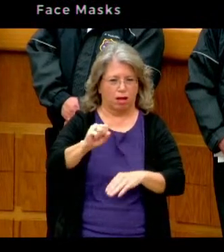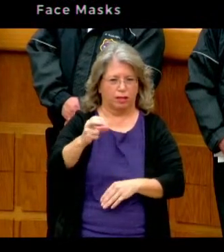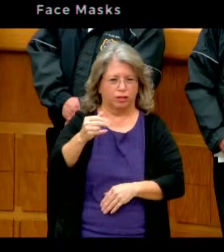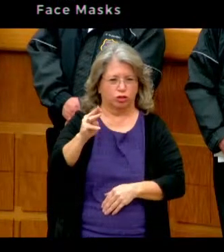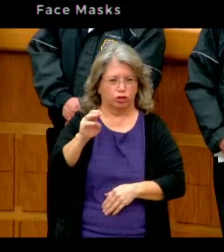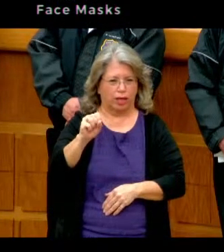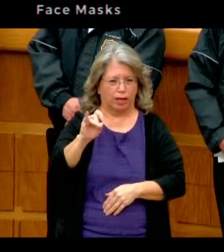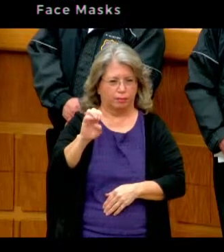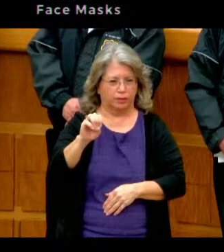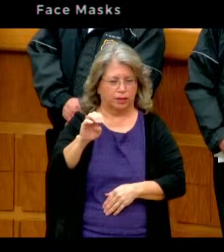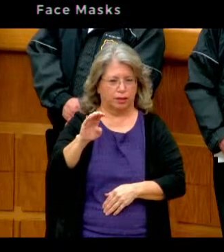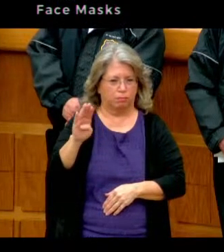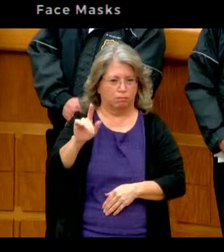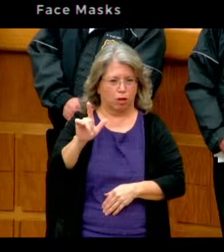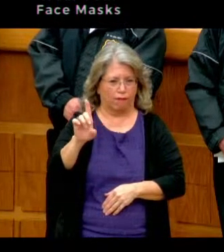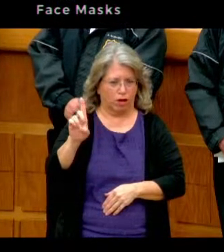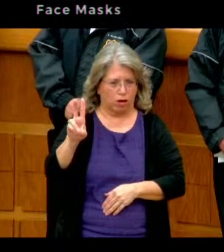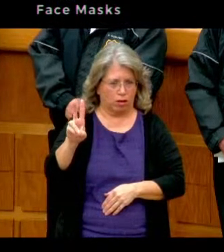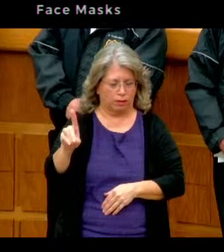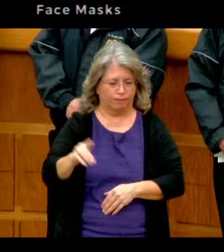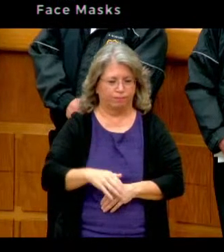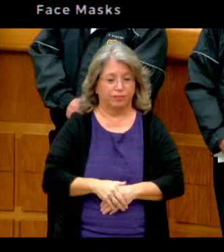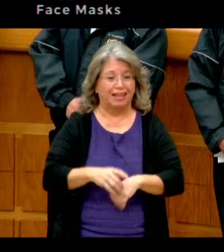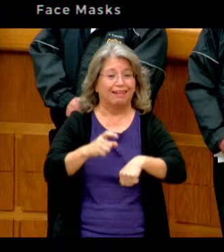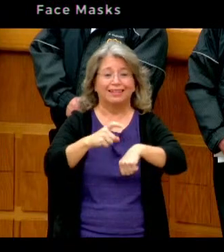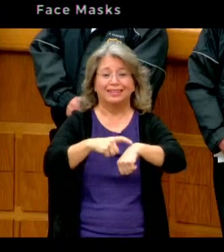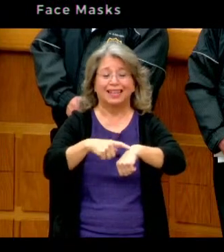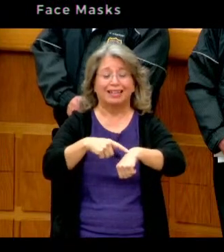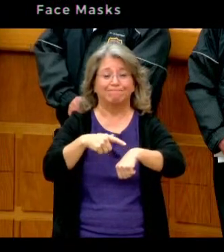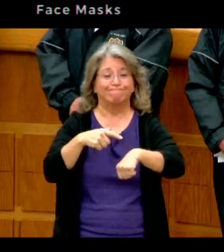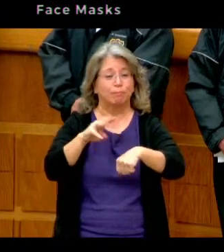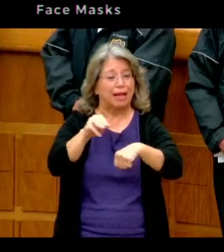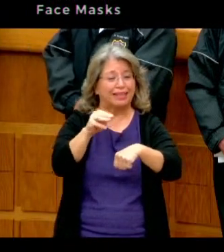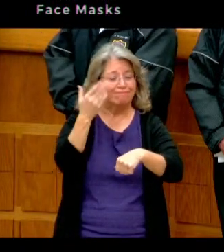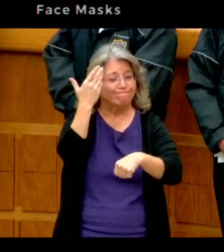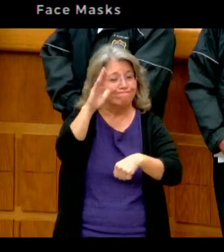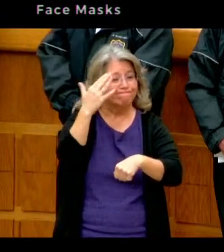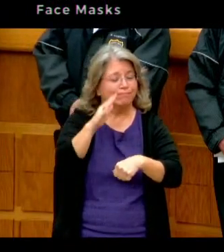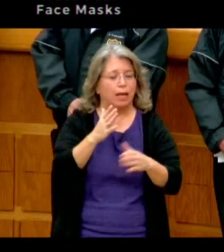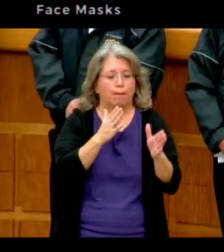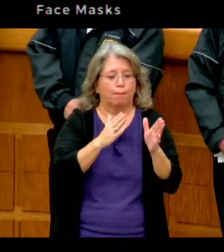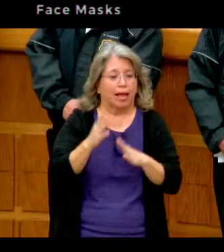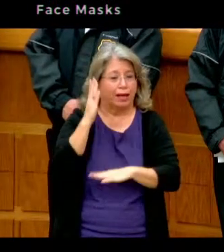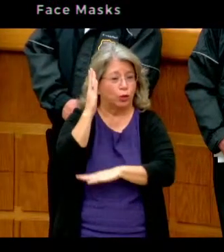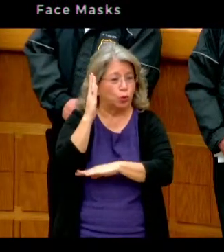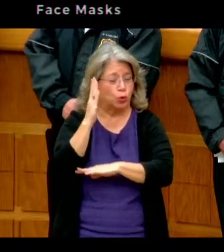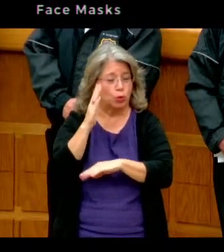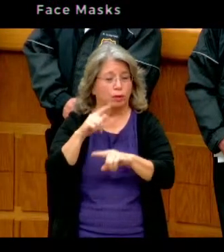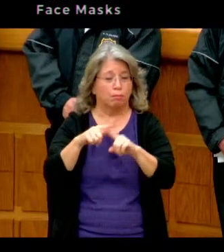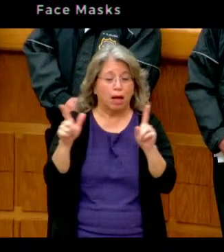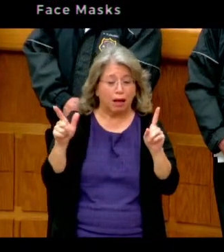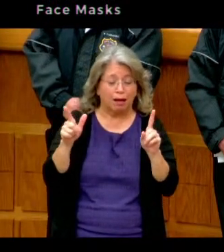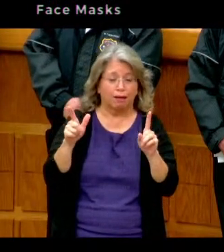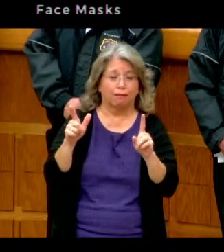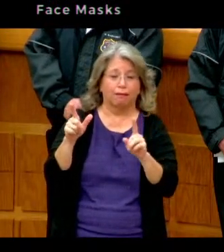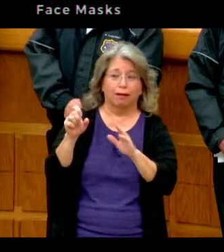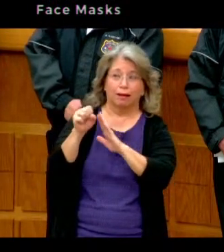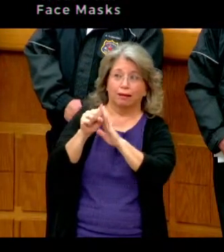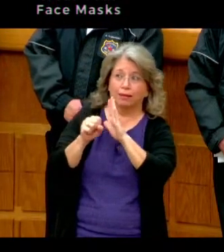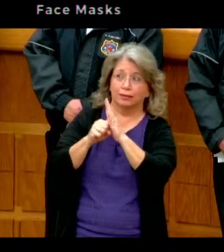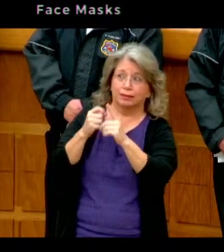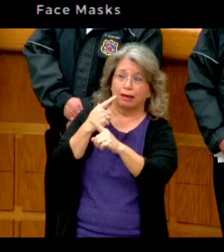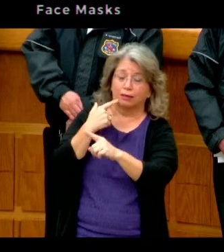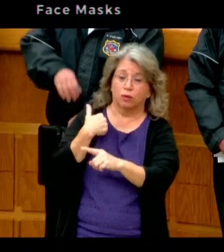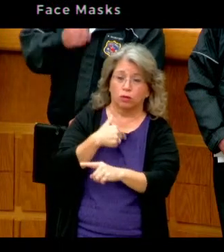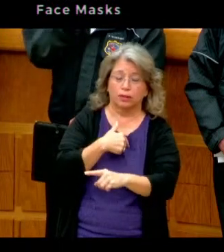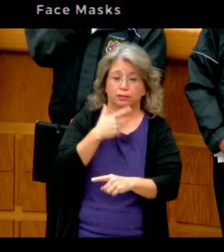The time is, we have there to be determined. We are planning for noon, but what the state has told us is that because